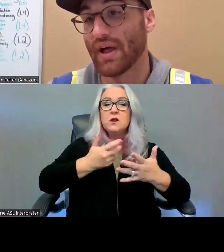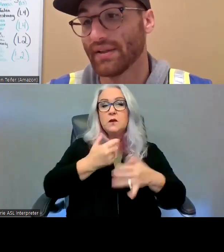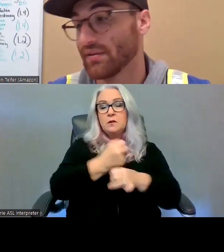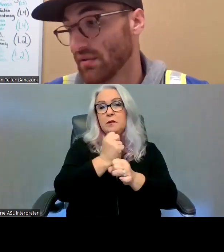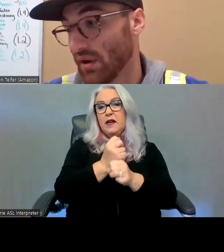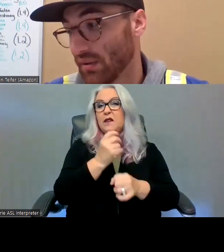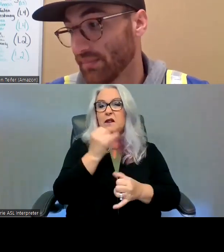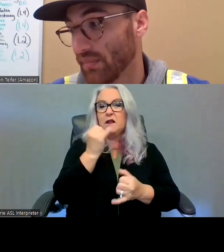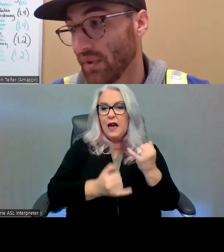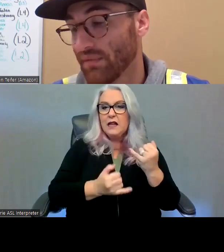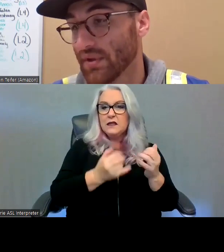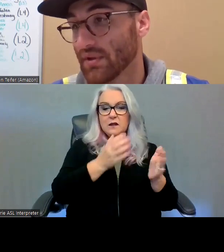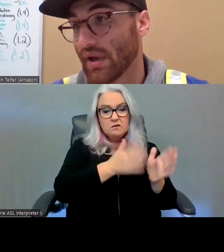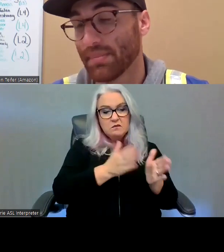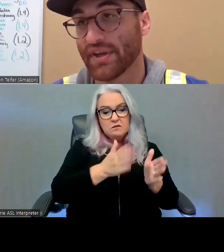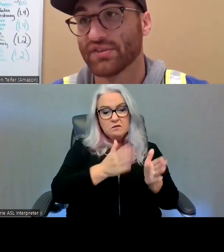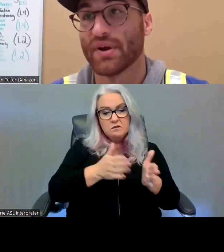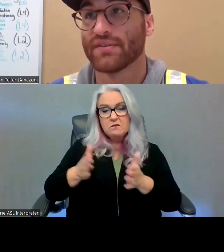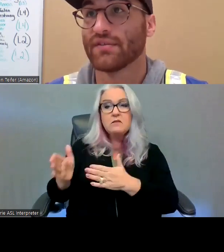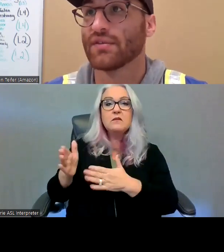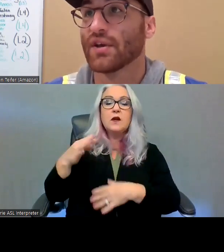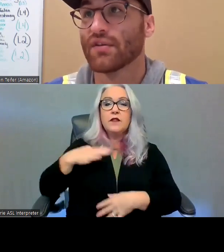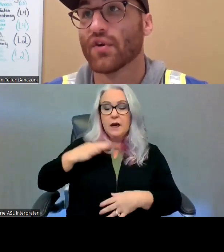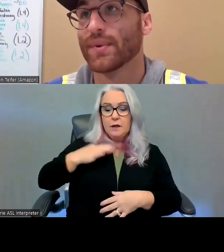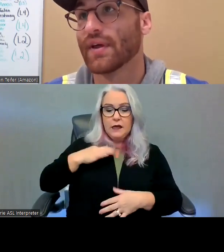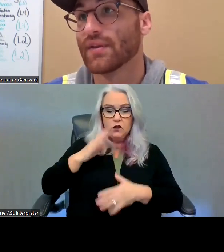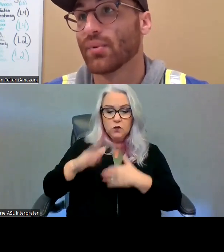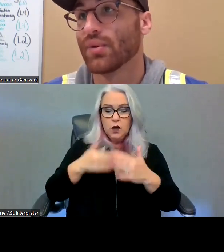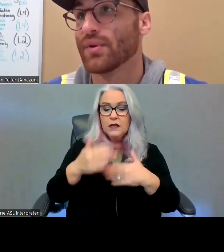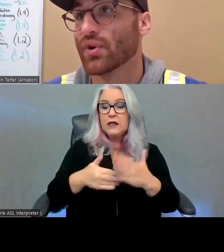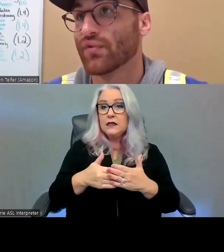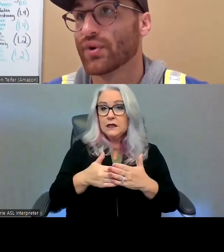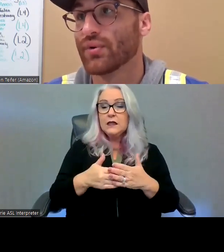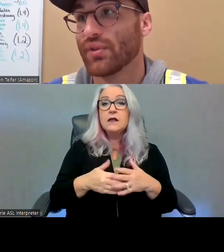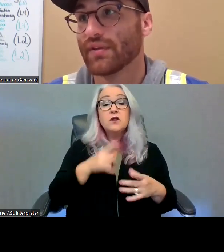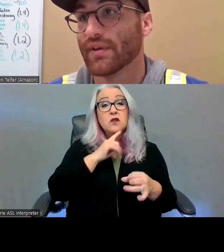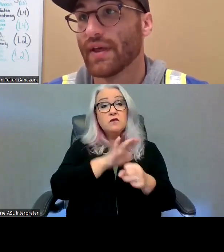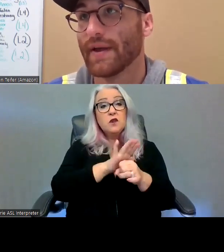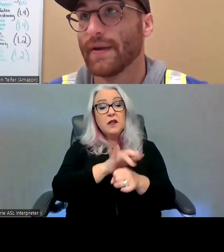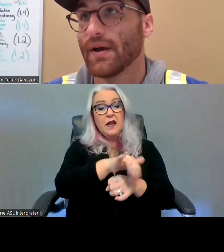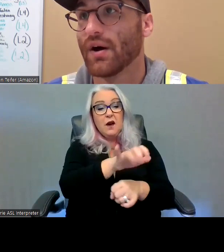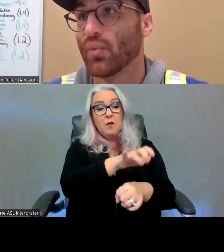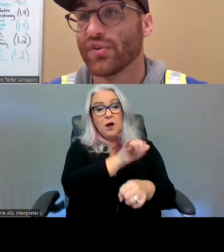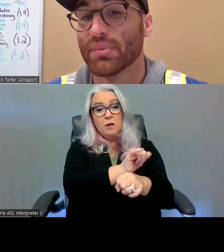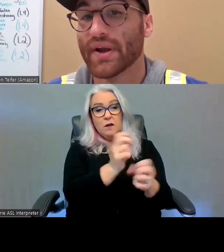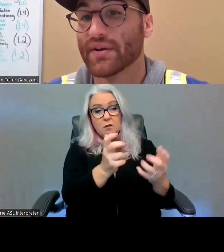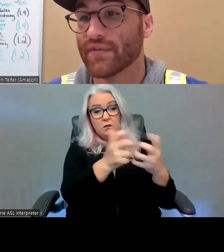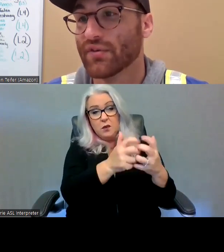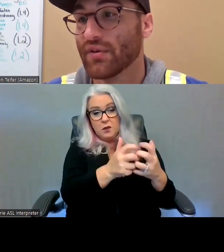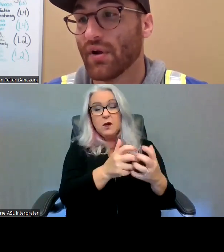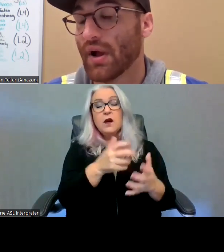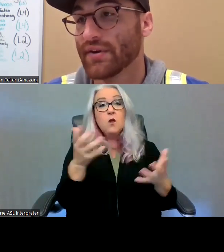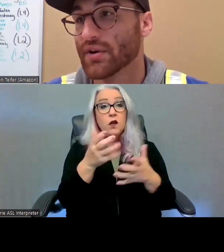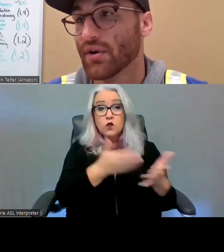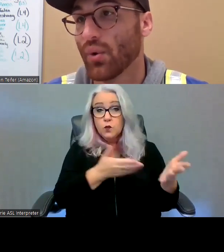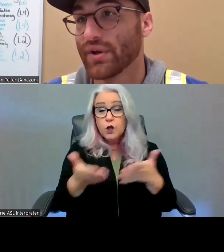few slides of the application process, confirming that the appointment works for you, things like that. What to bring on your